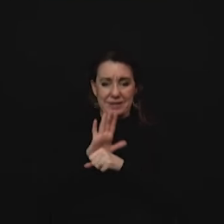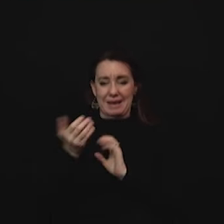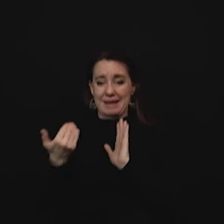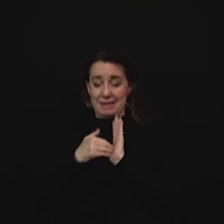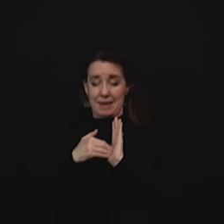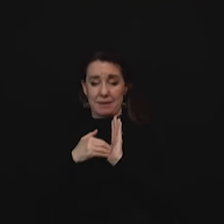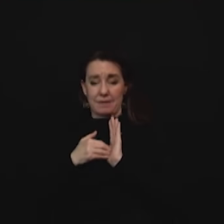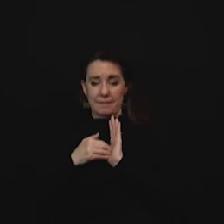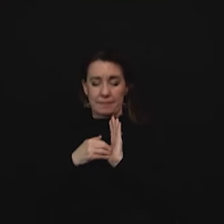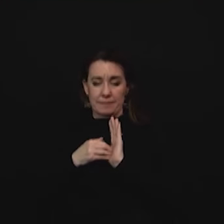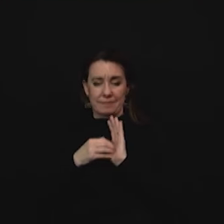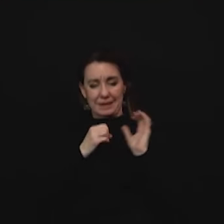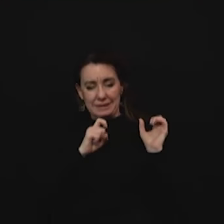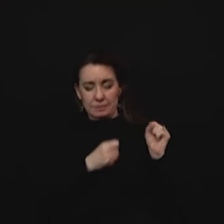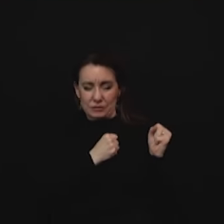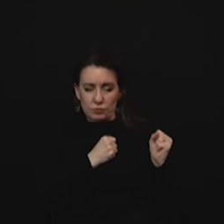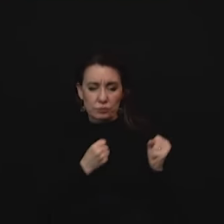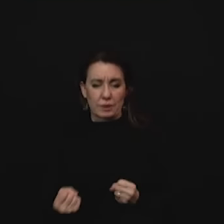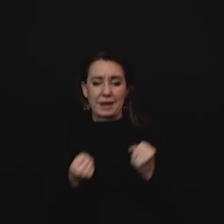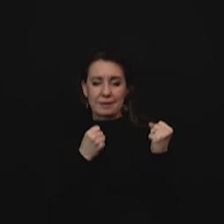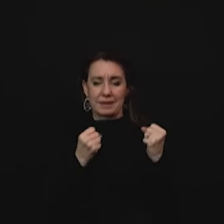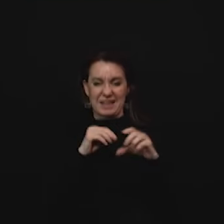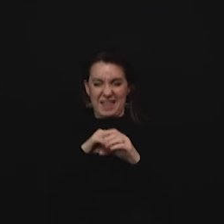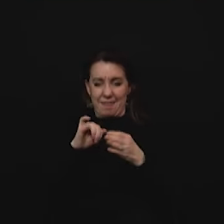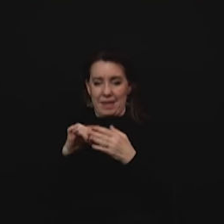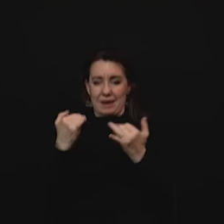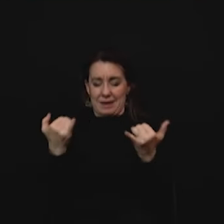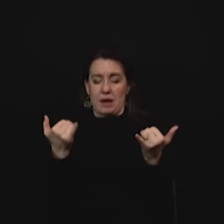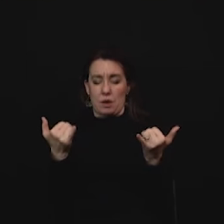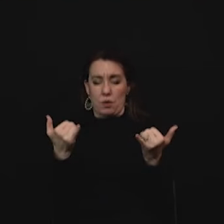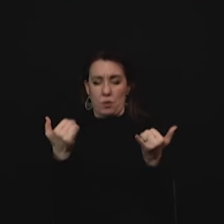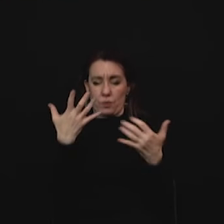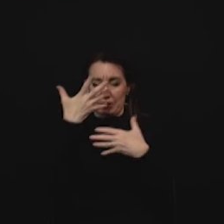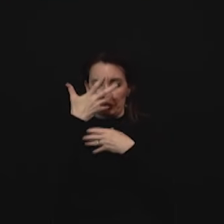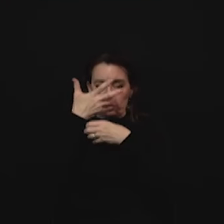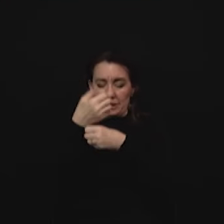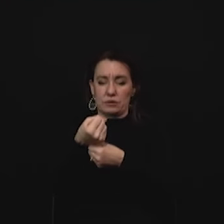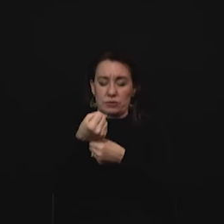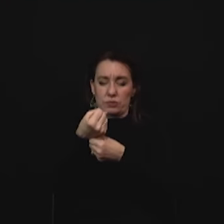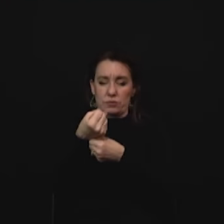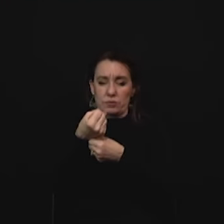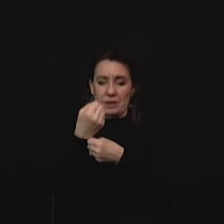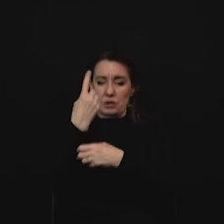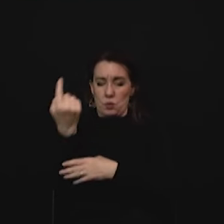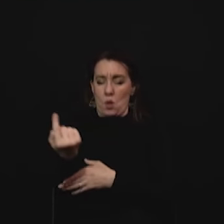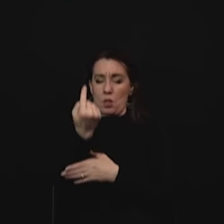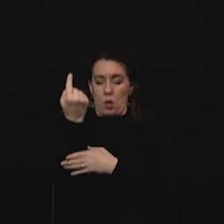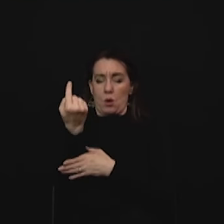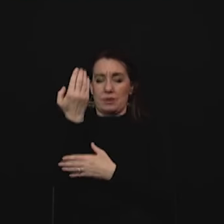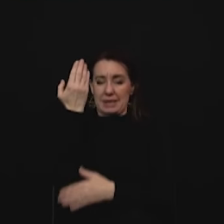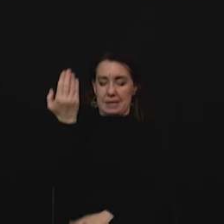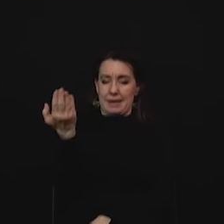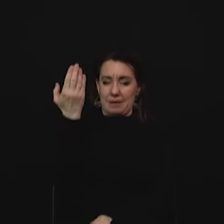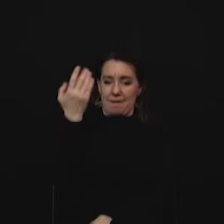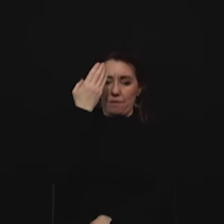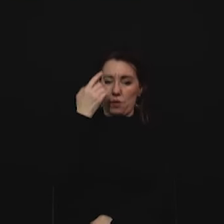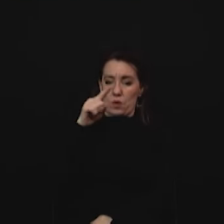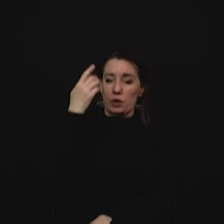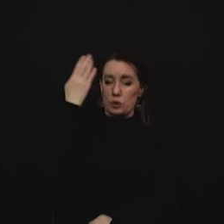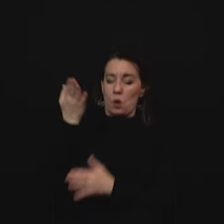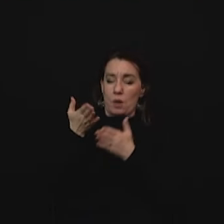now, hearts that need to be strengthened in that right now, oh God. We trust you and you alone in it, for you are the